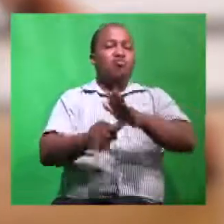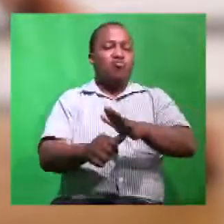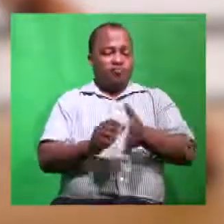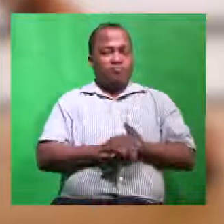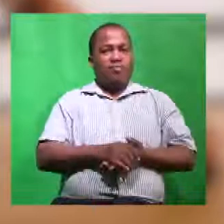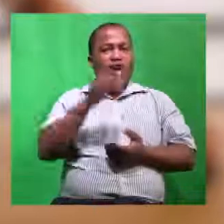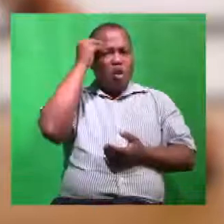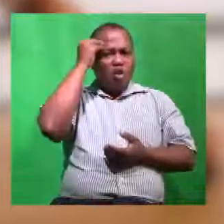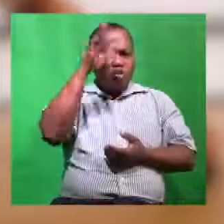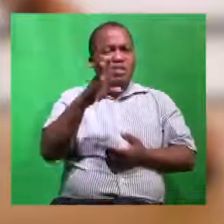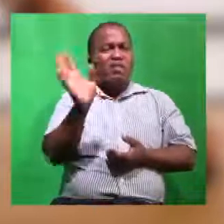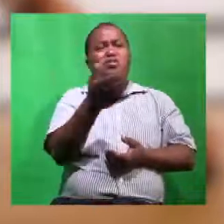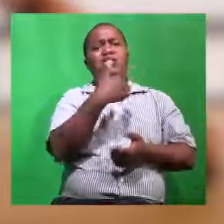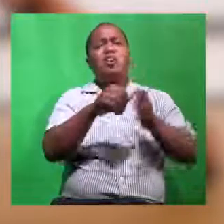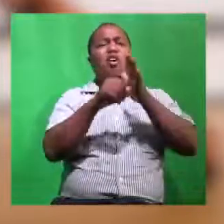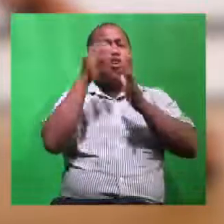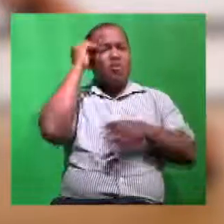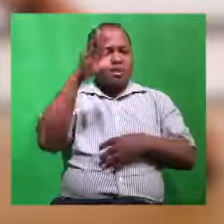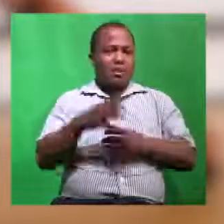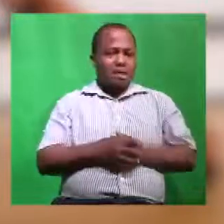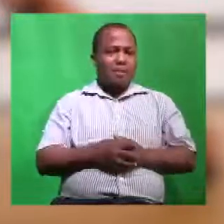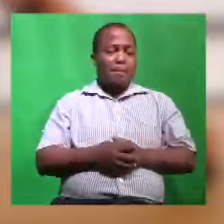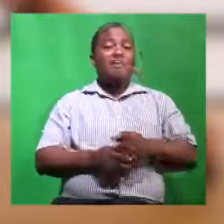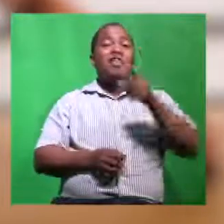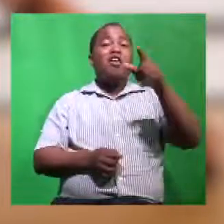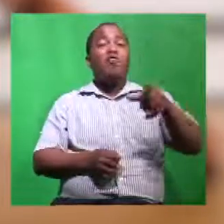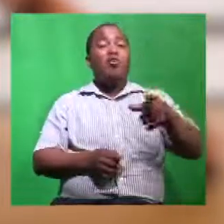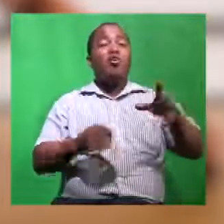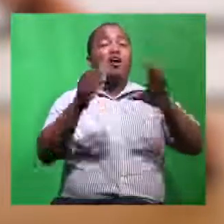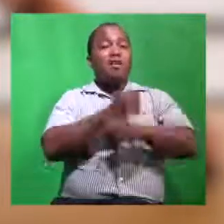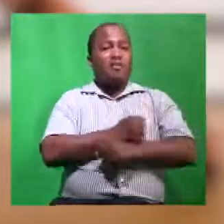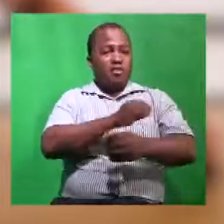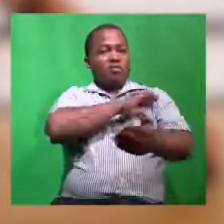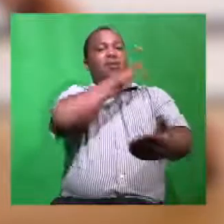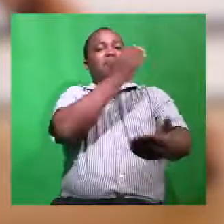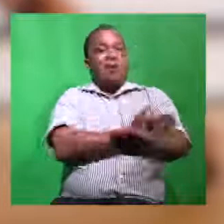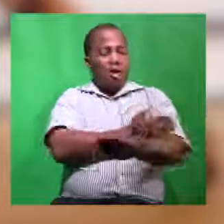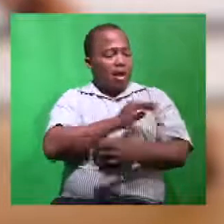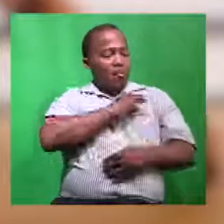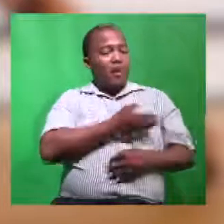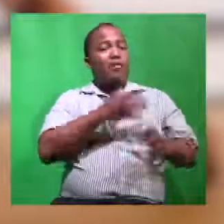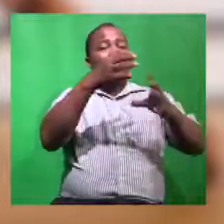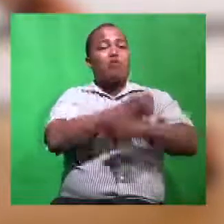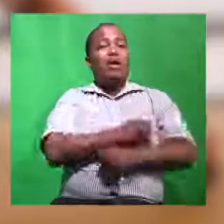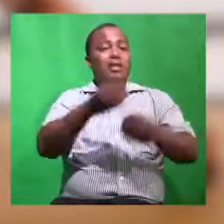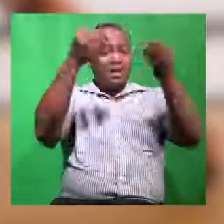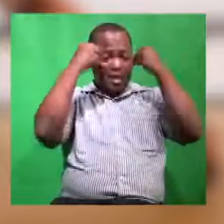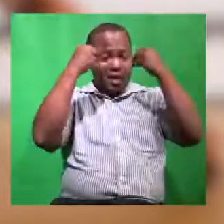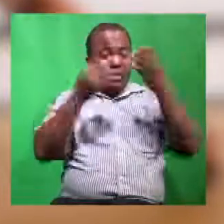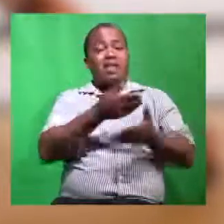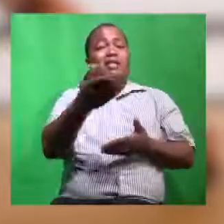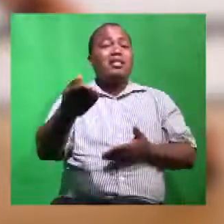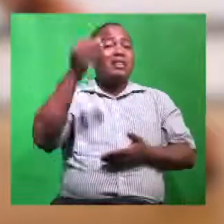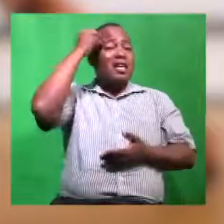people, ignorance and illiteracy. So if you're giving the power of female to get education, that's why